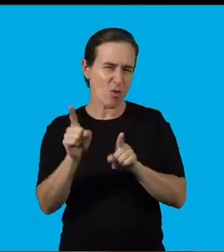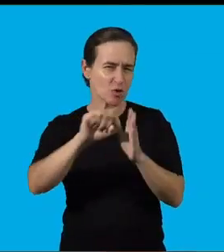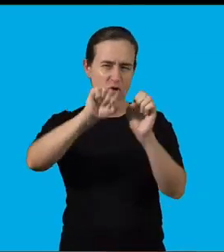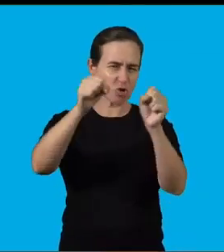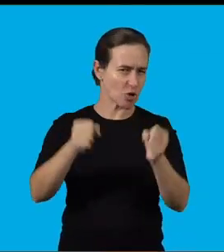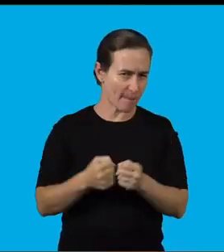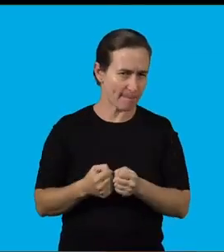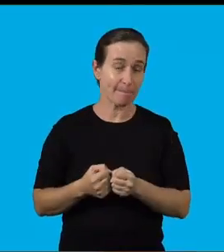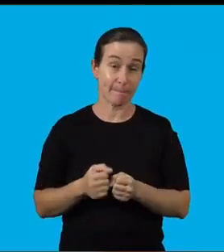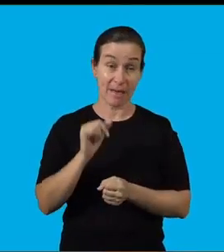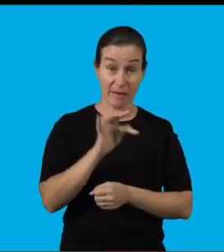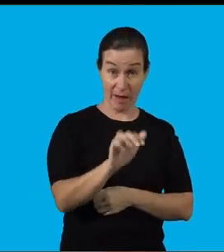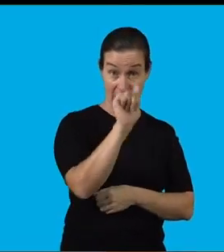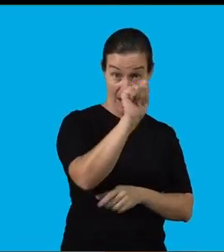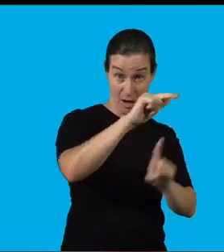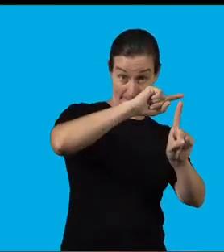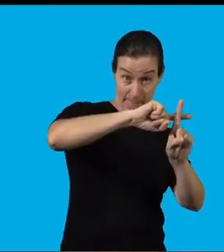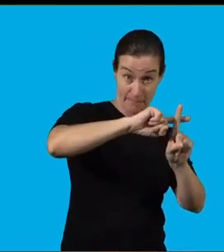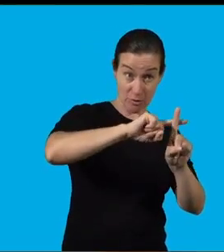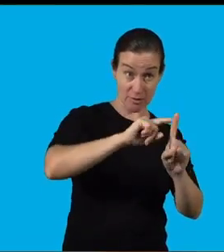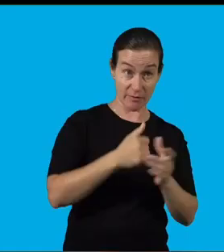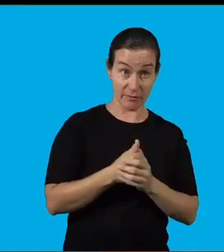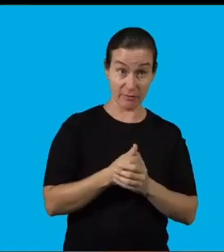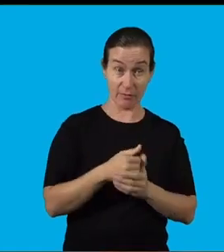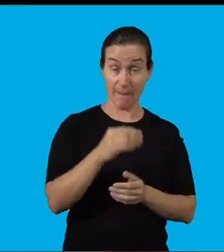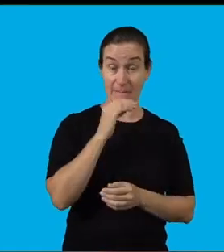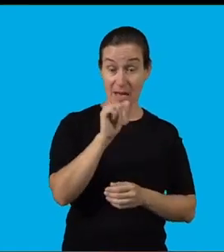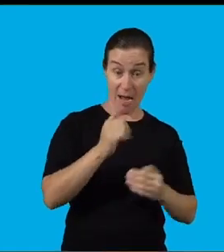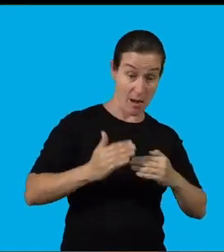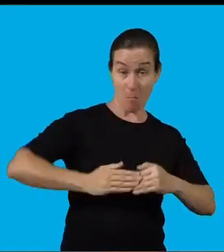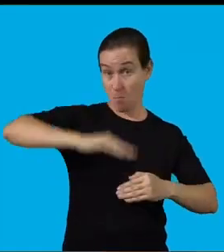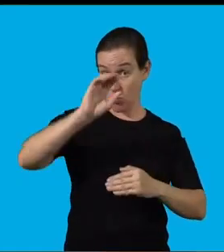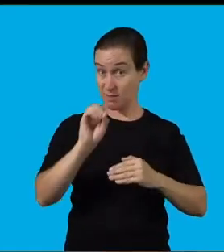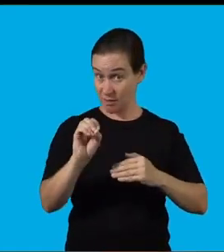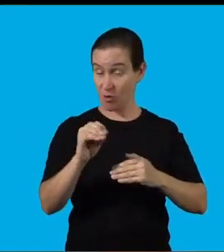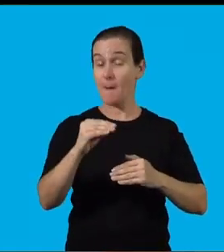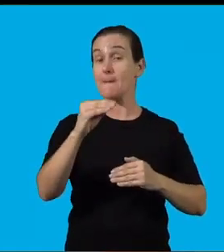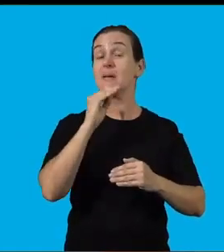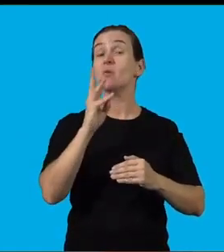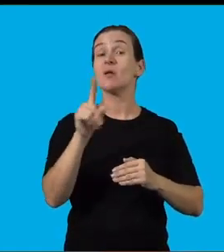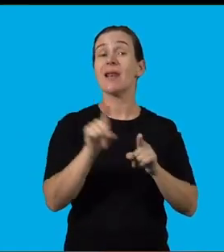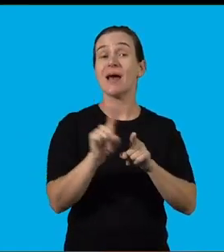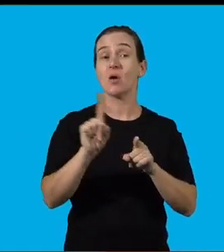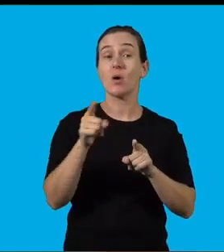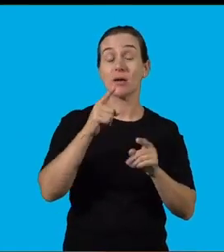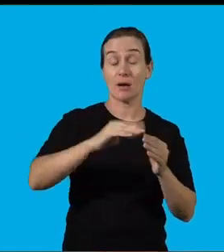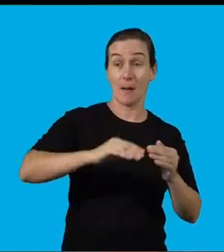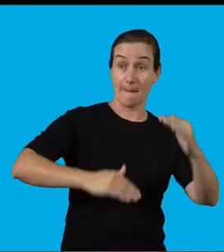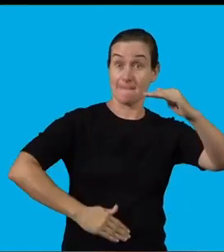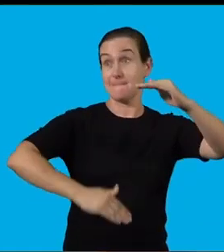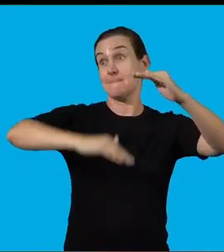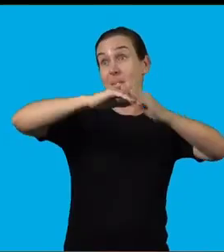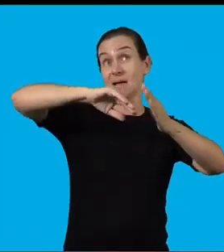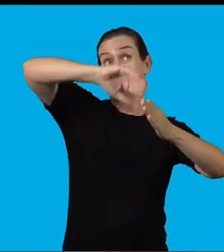look like? So remember the shape of the graph when a is positive, so when a is greater than 0, you're going to have a graph that has